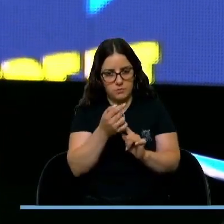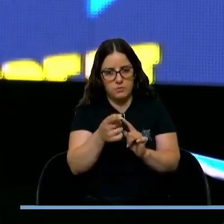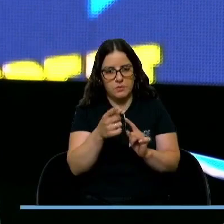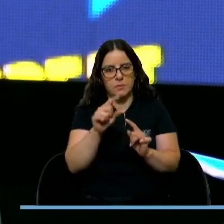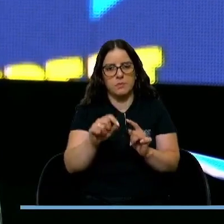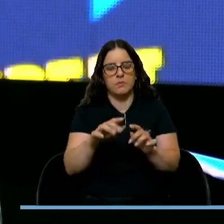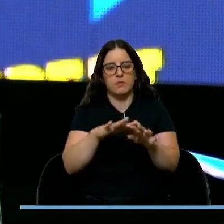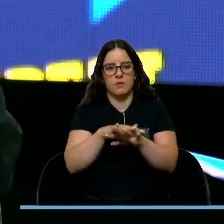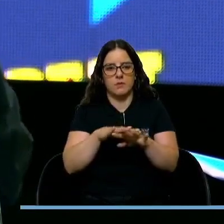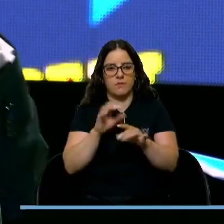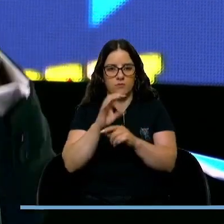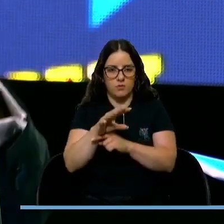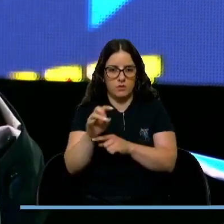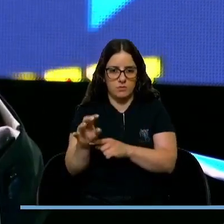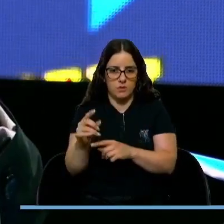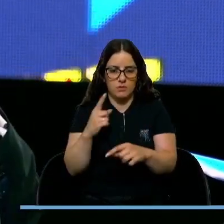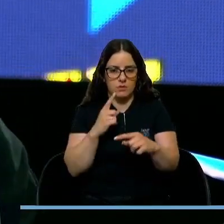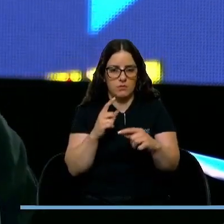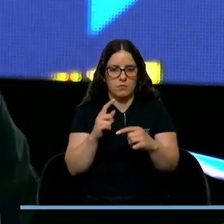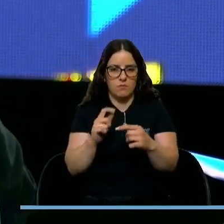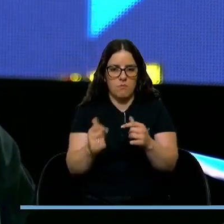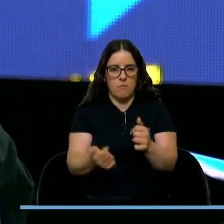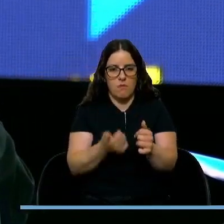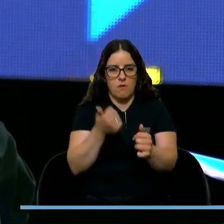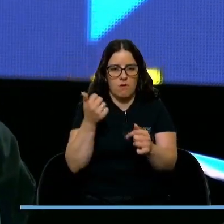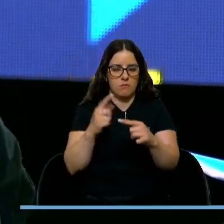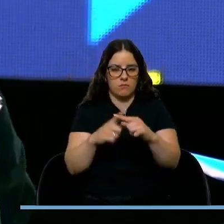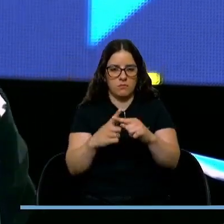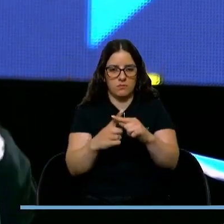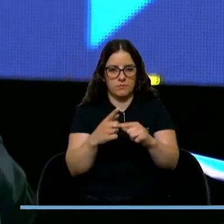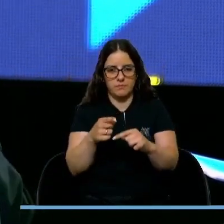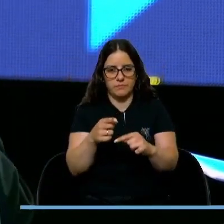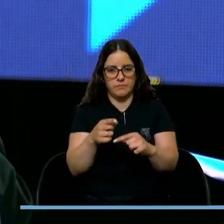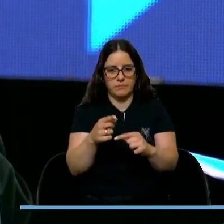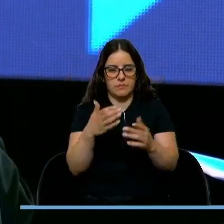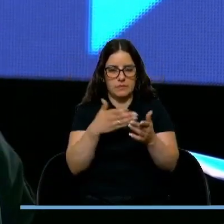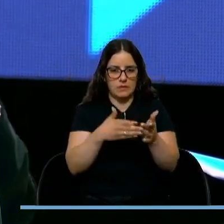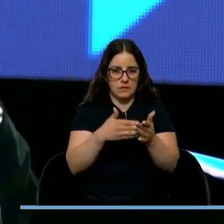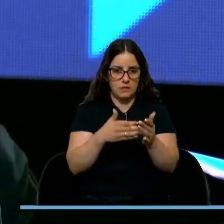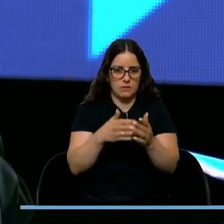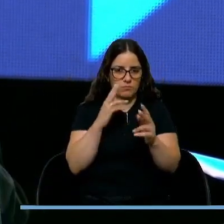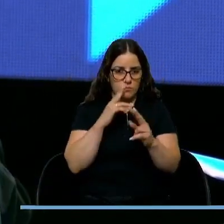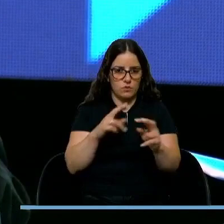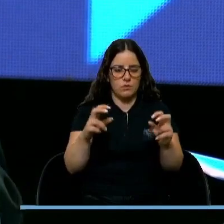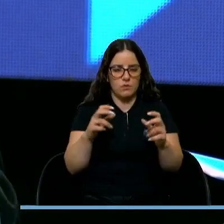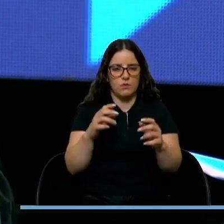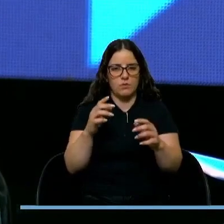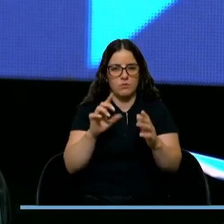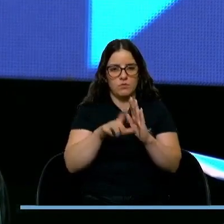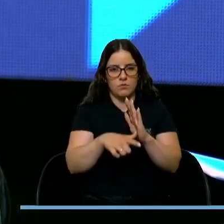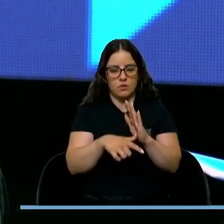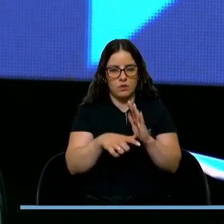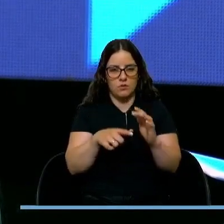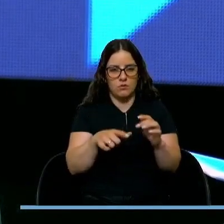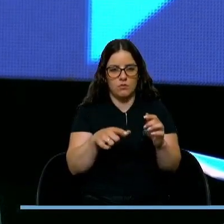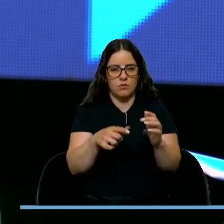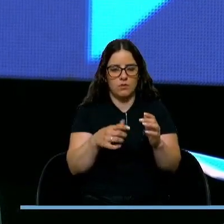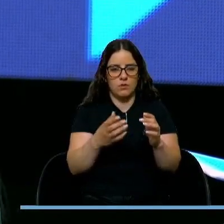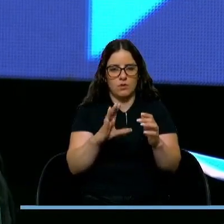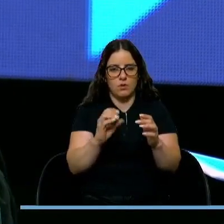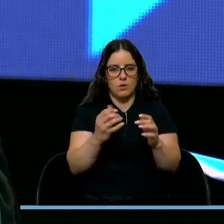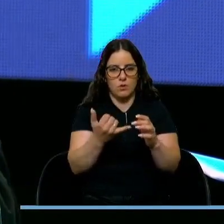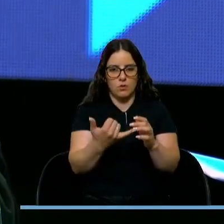a supply chain which is optimized, streamlined, we develop projects